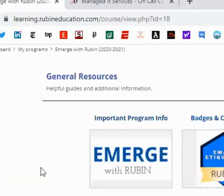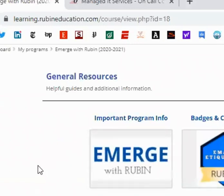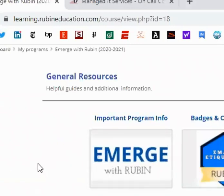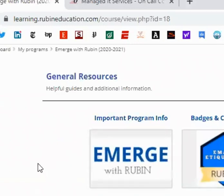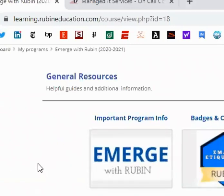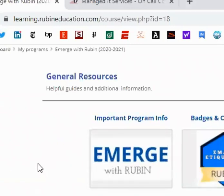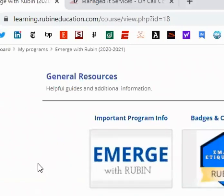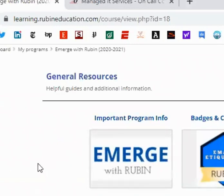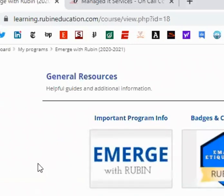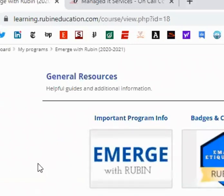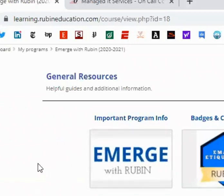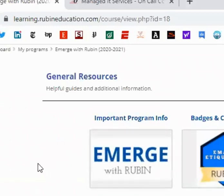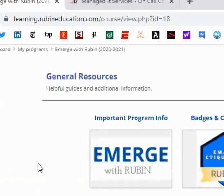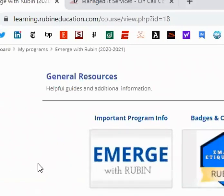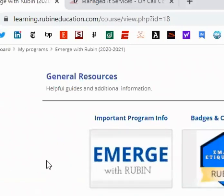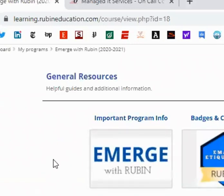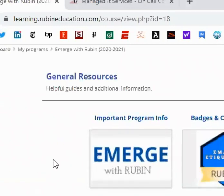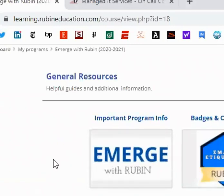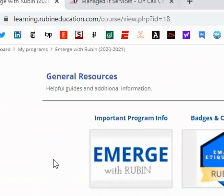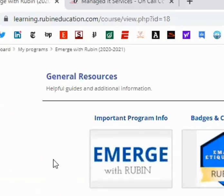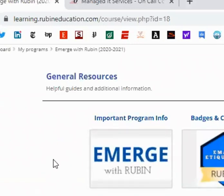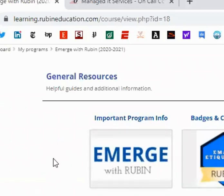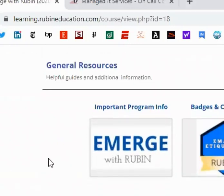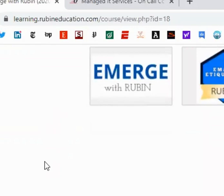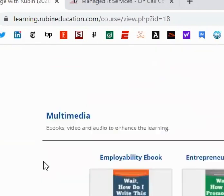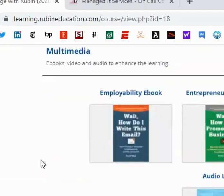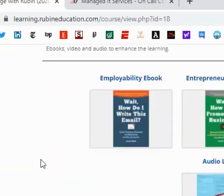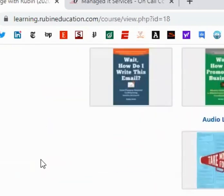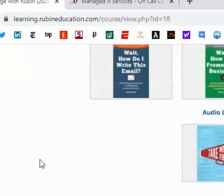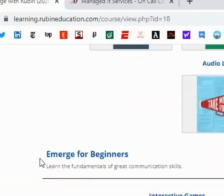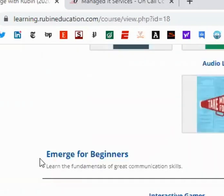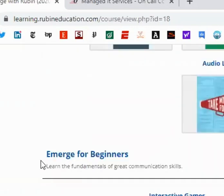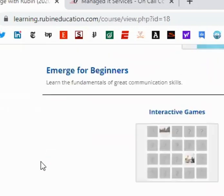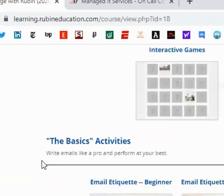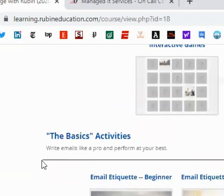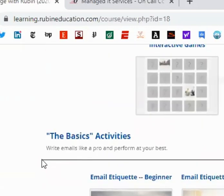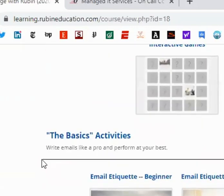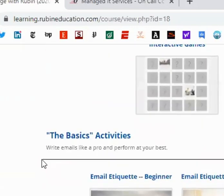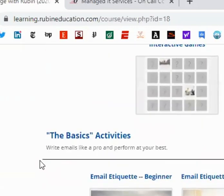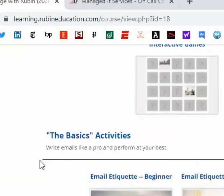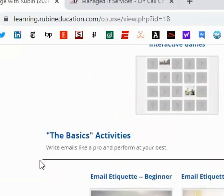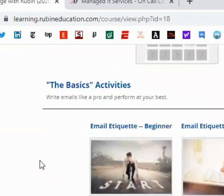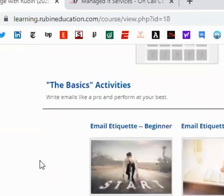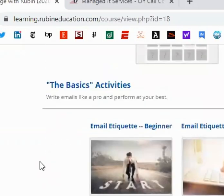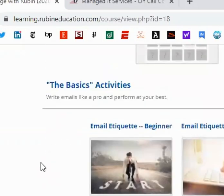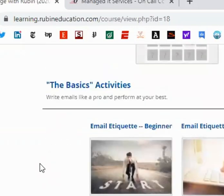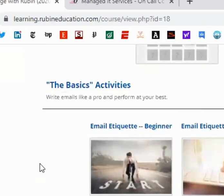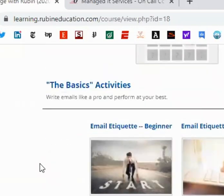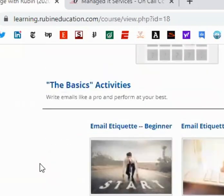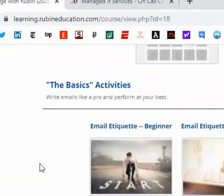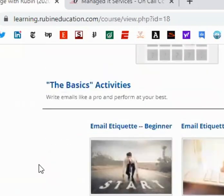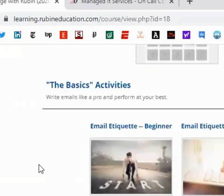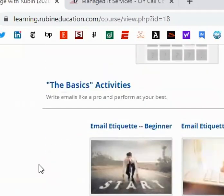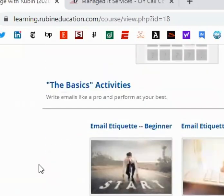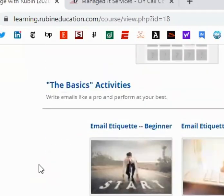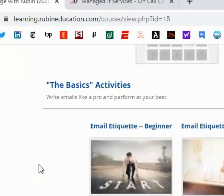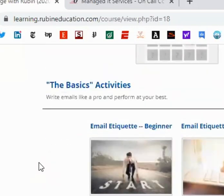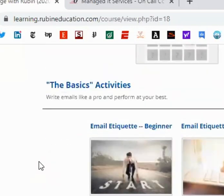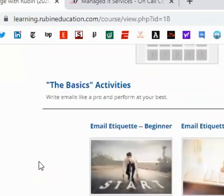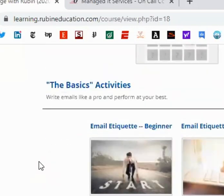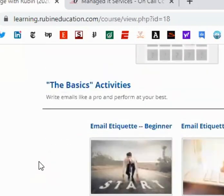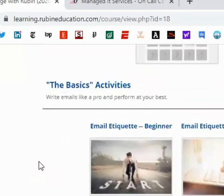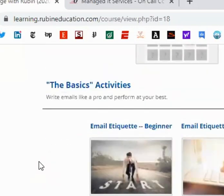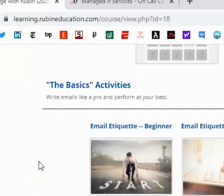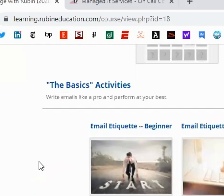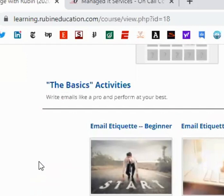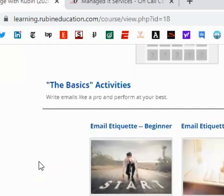teachers here use our program and draw from it in different ways. And I'll skip right to the heart of the matter. We cover all kinds of different topics